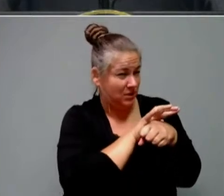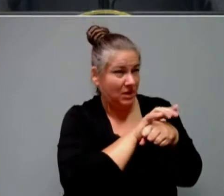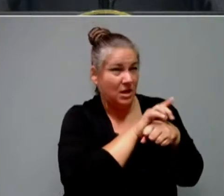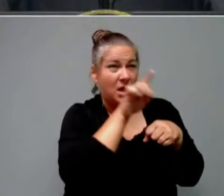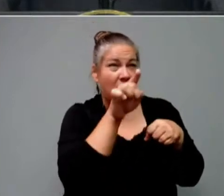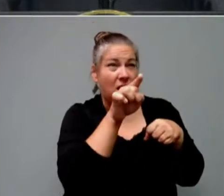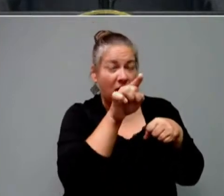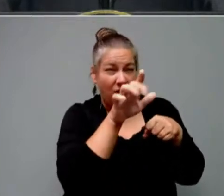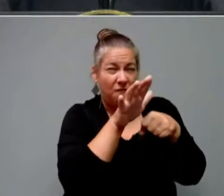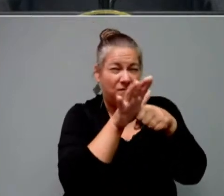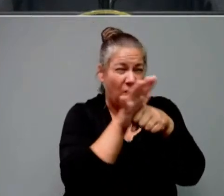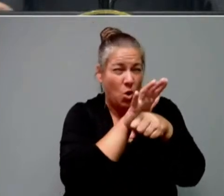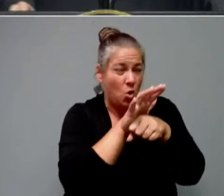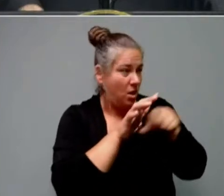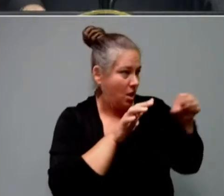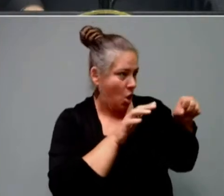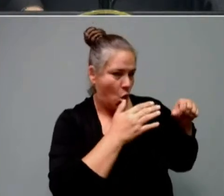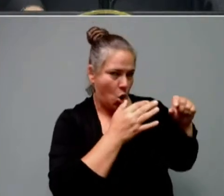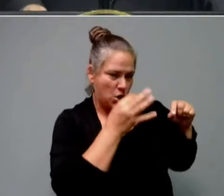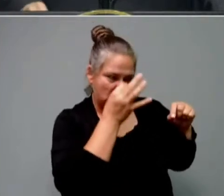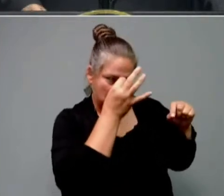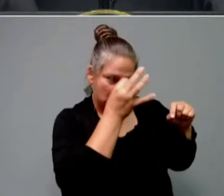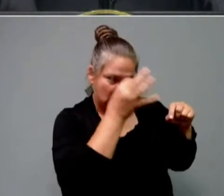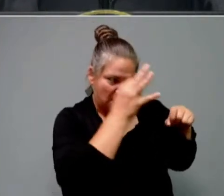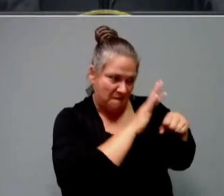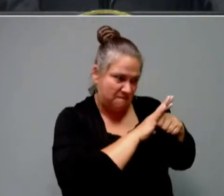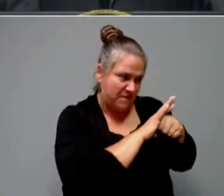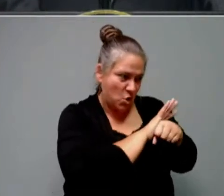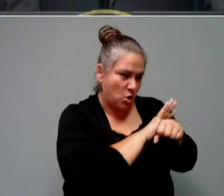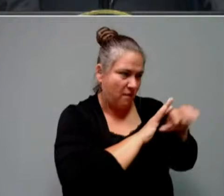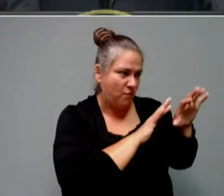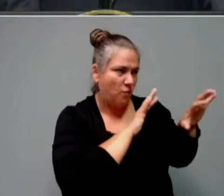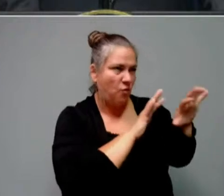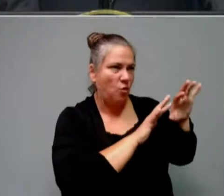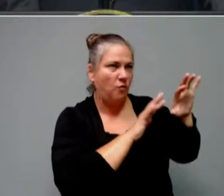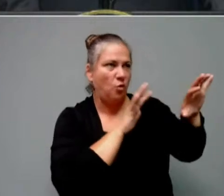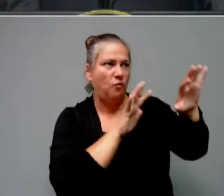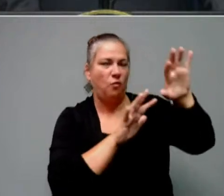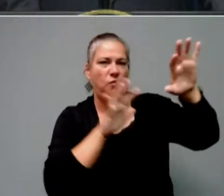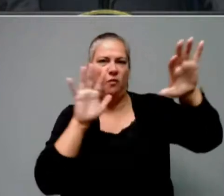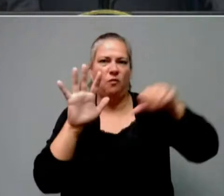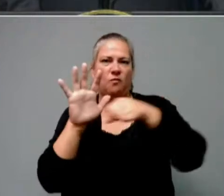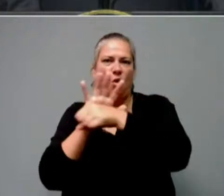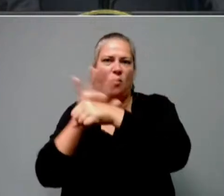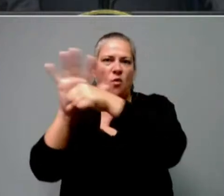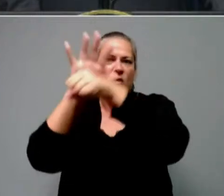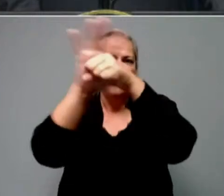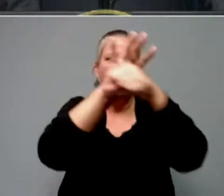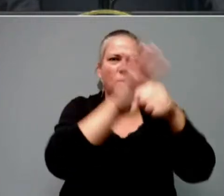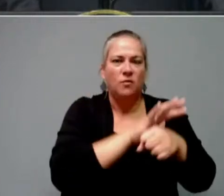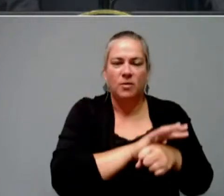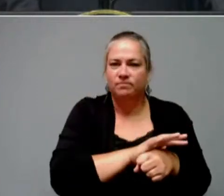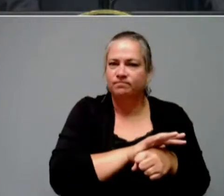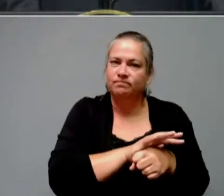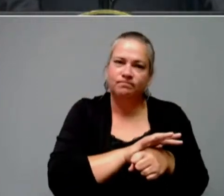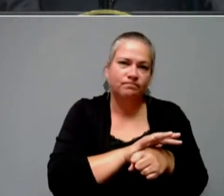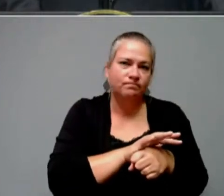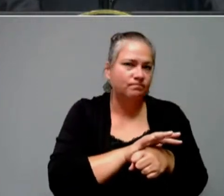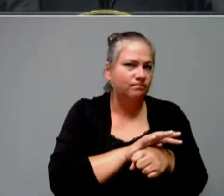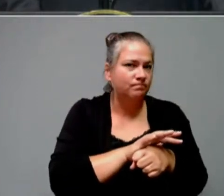region is entirely full. And this means that folks that are in for other reasons have a tough